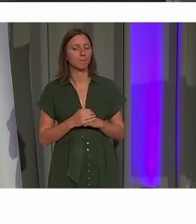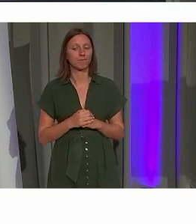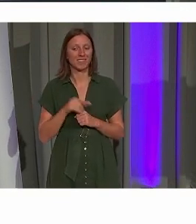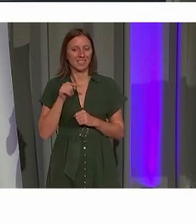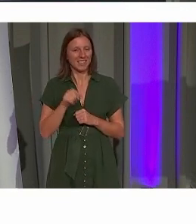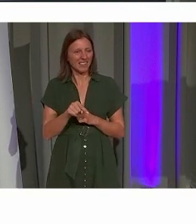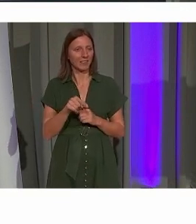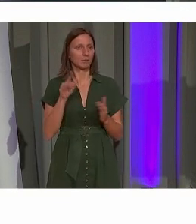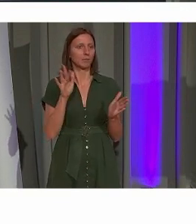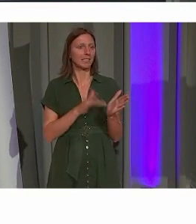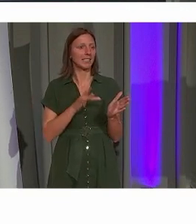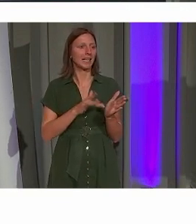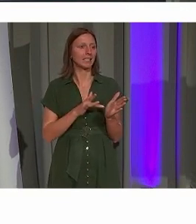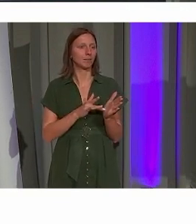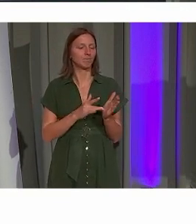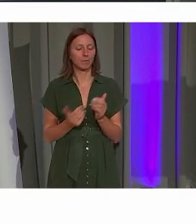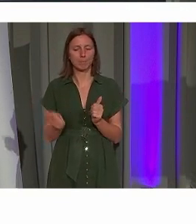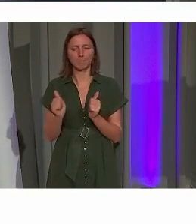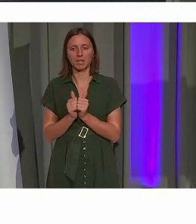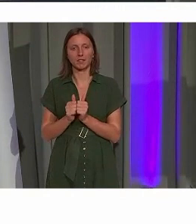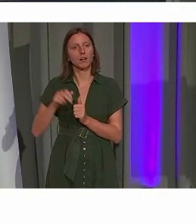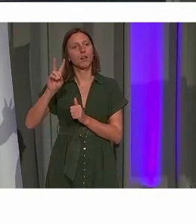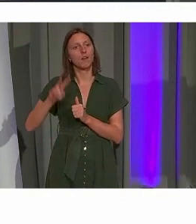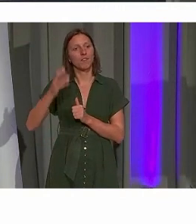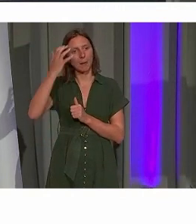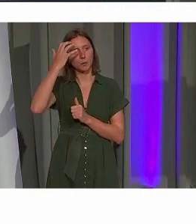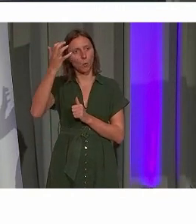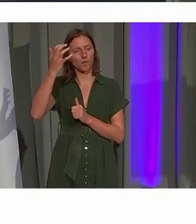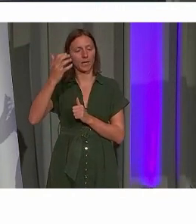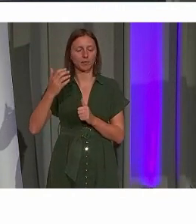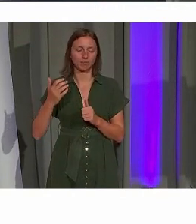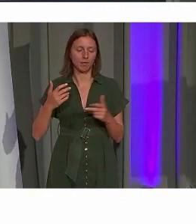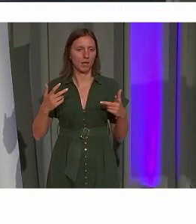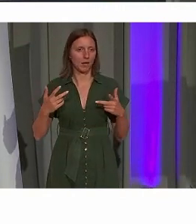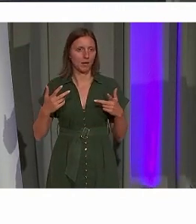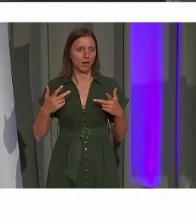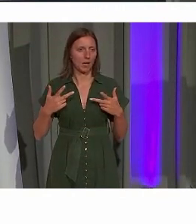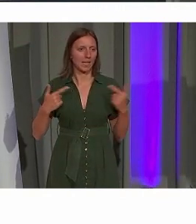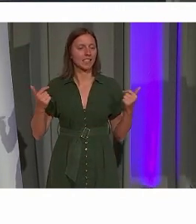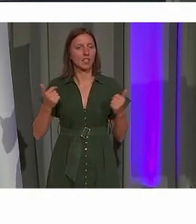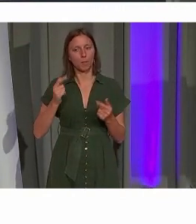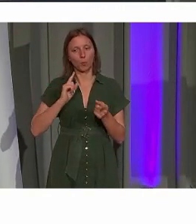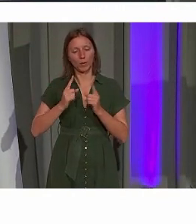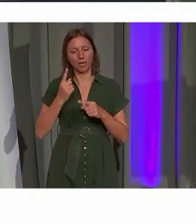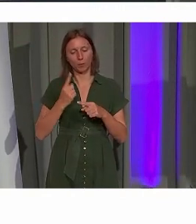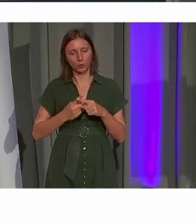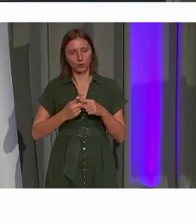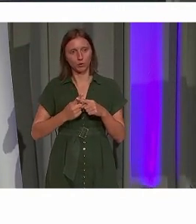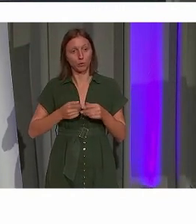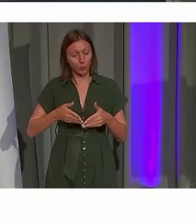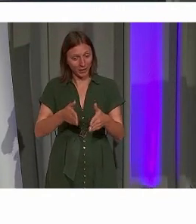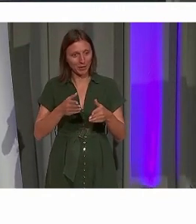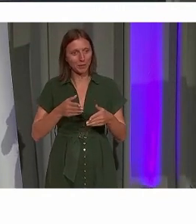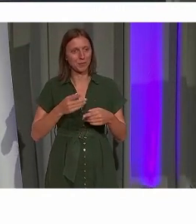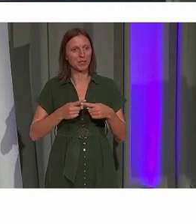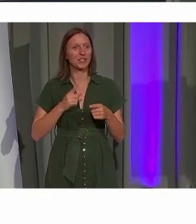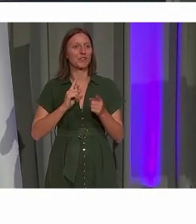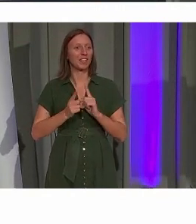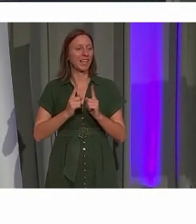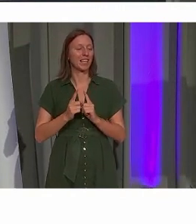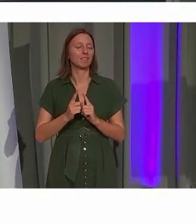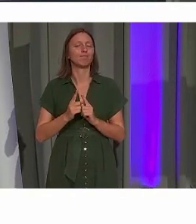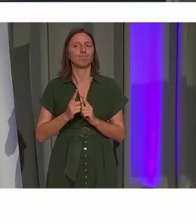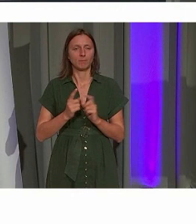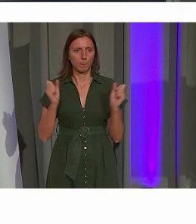points in our roads. And this was actually the reason why our partner, the Road and